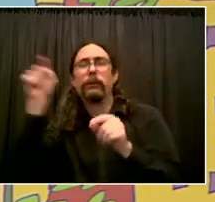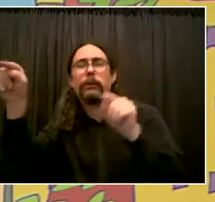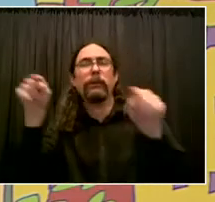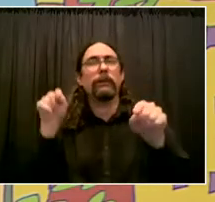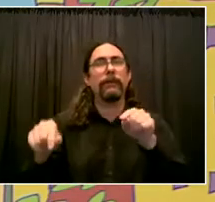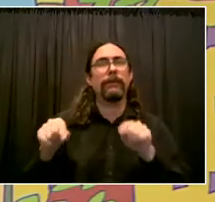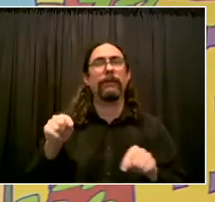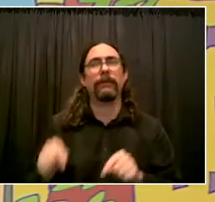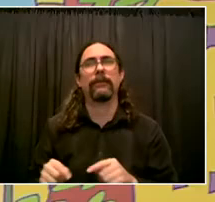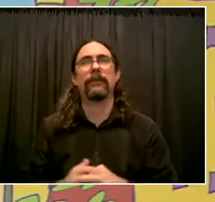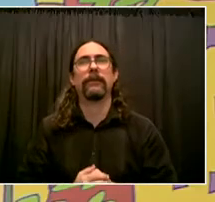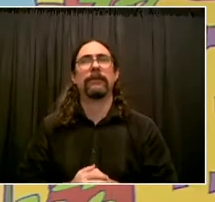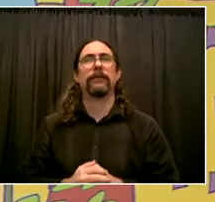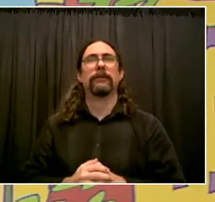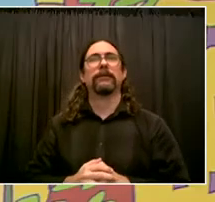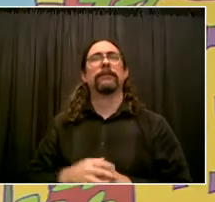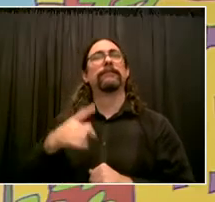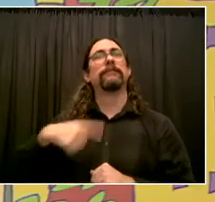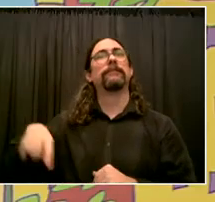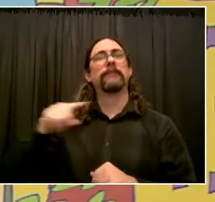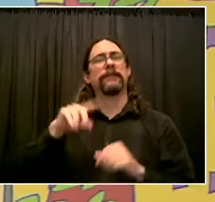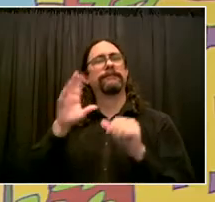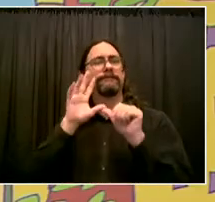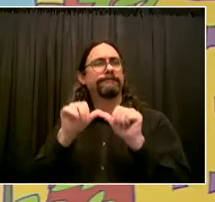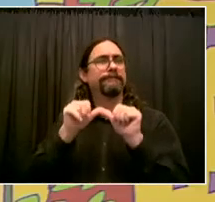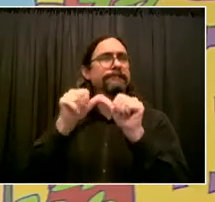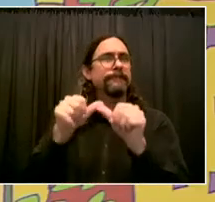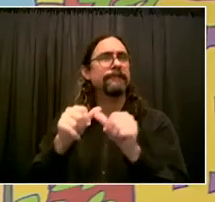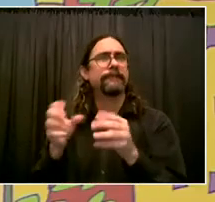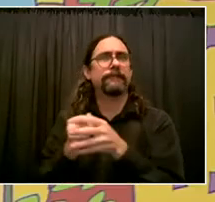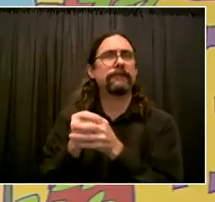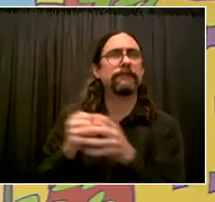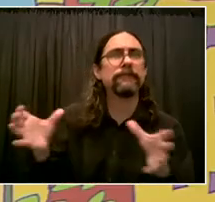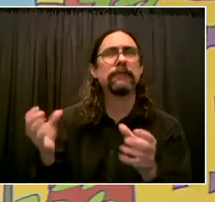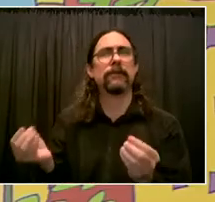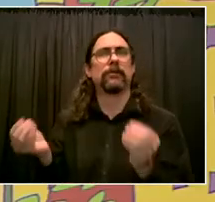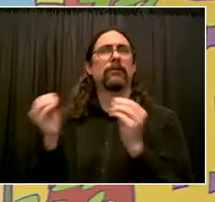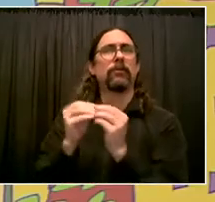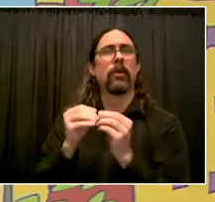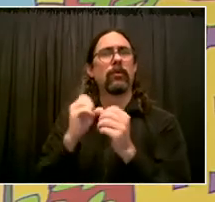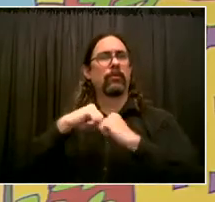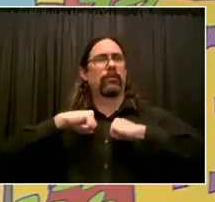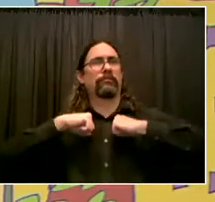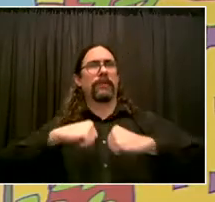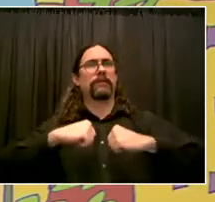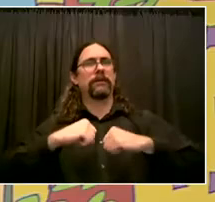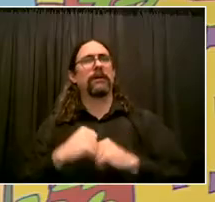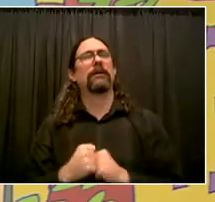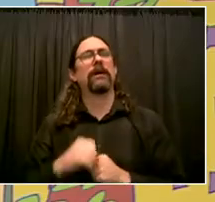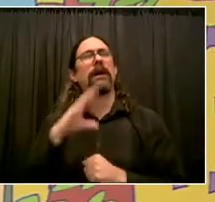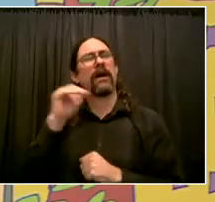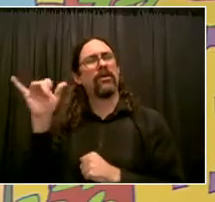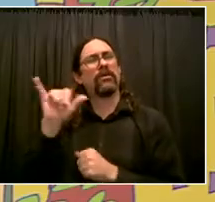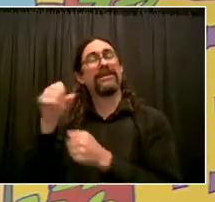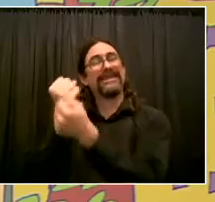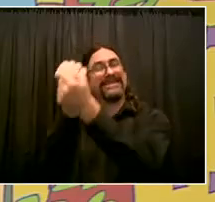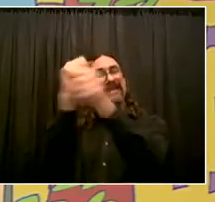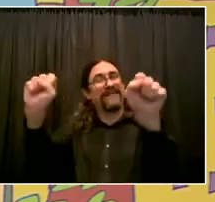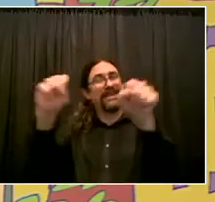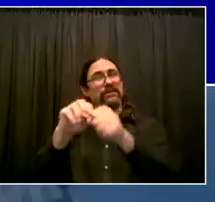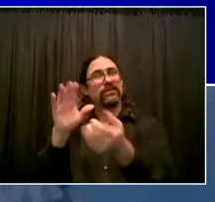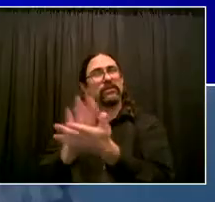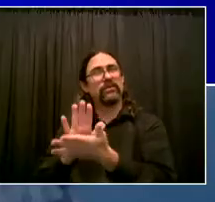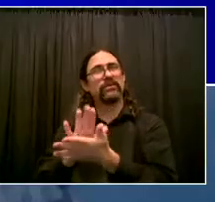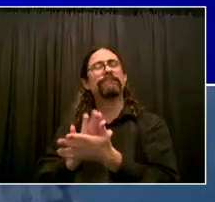any incident where a child is harmed. And so we will be announcing this week, and details will be forthcoming in the next